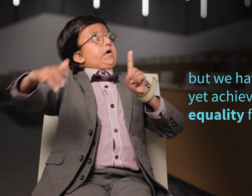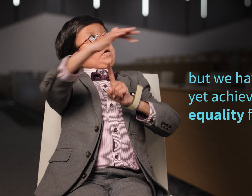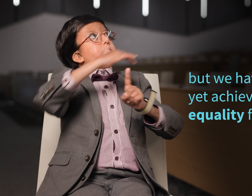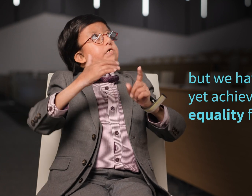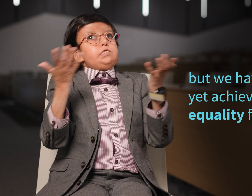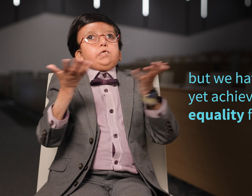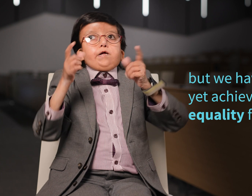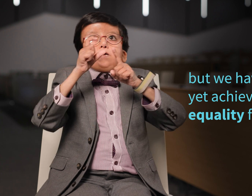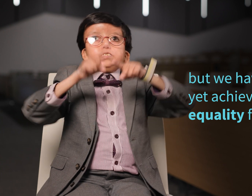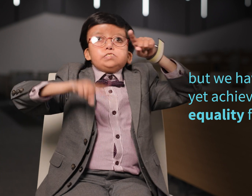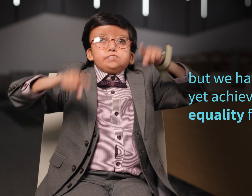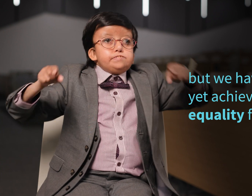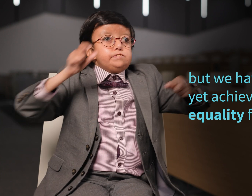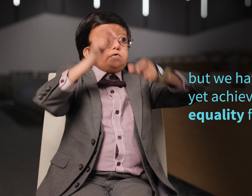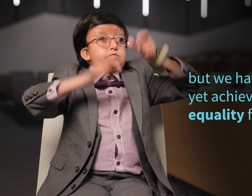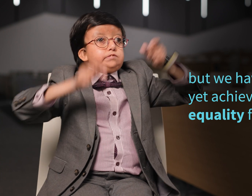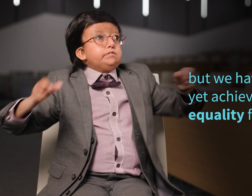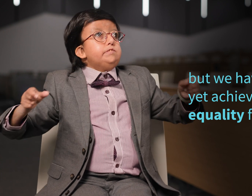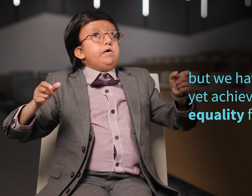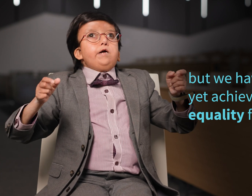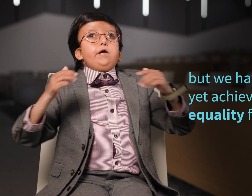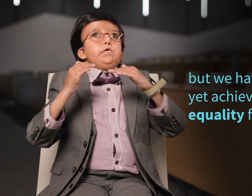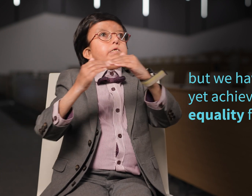yet achieved equality for all.